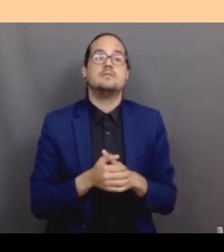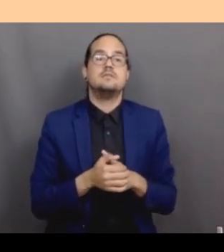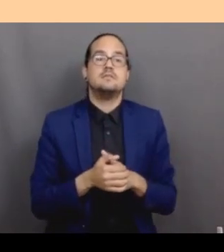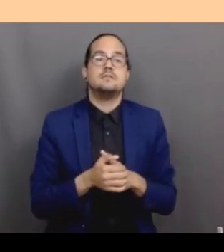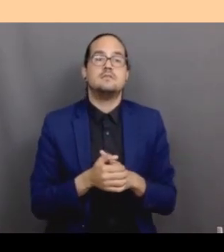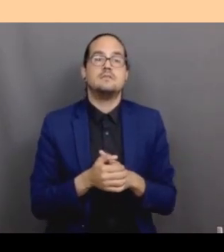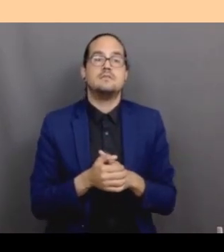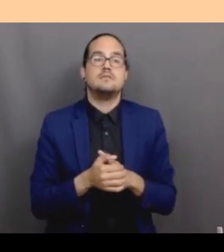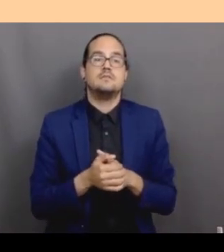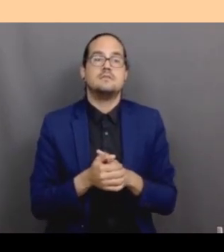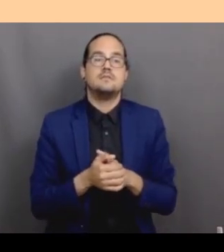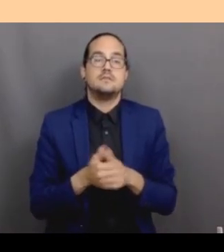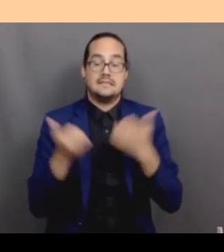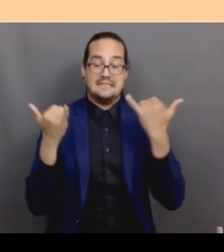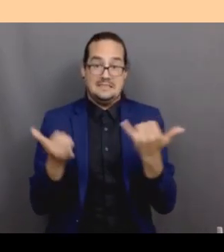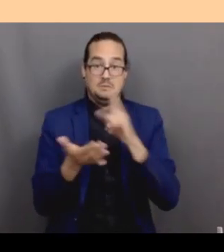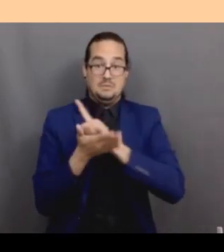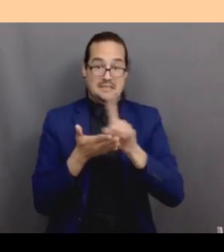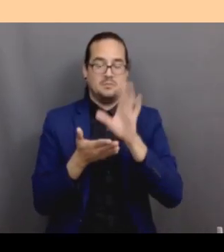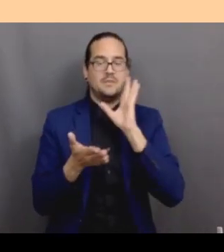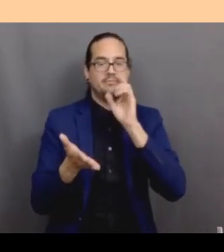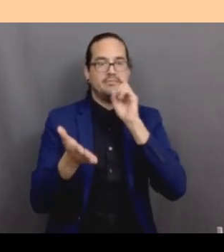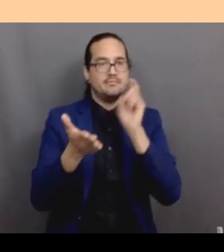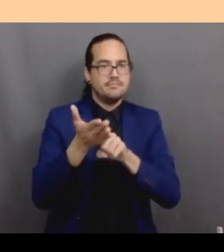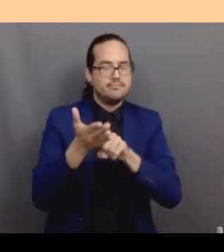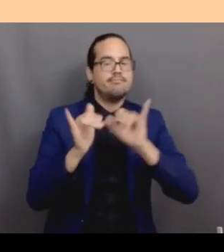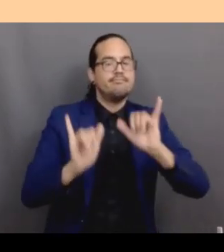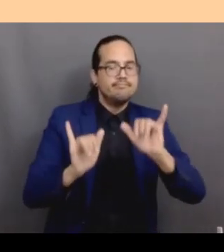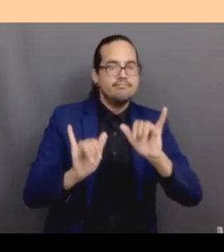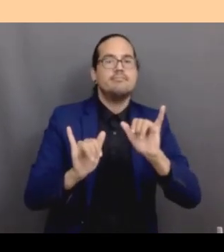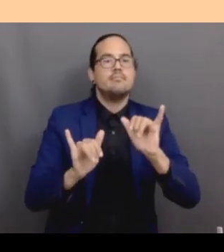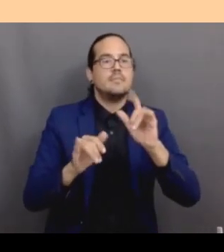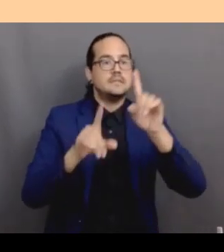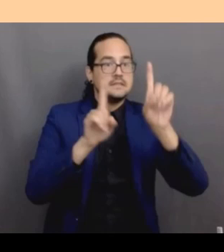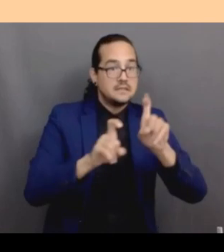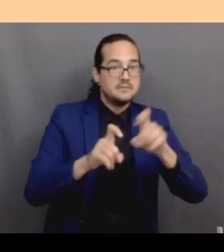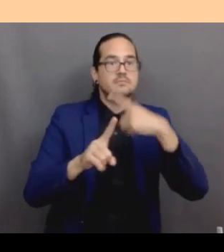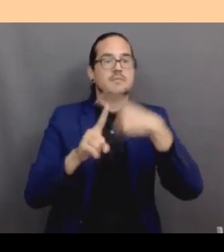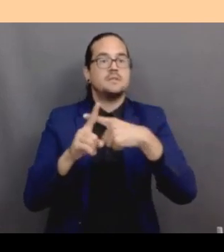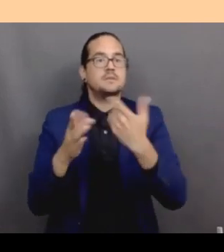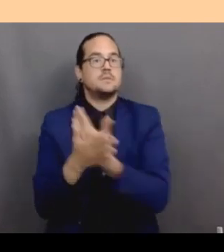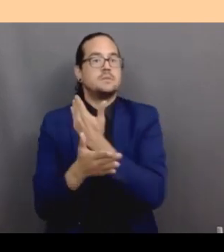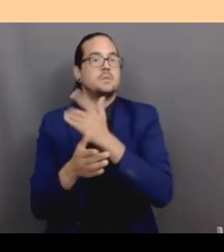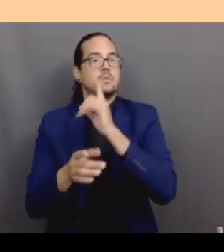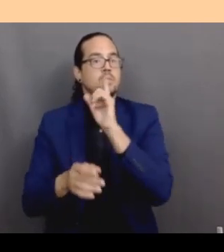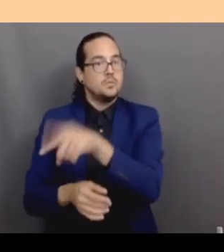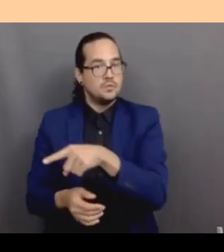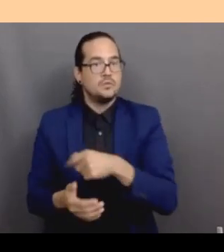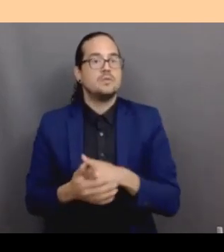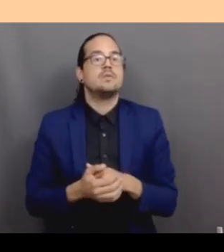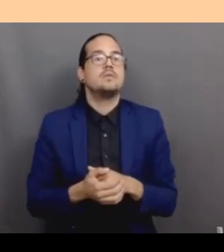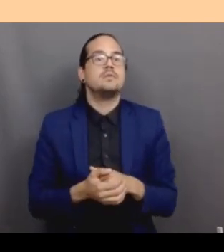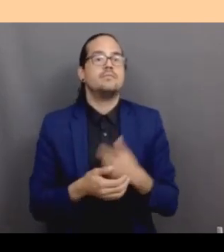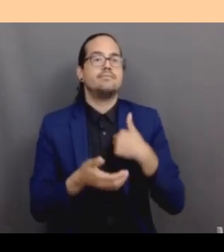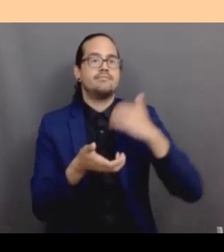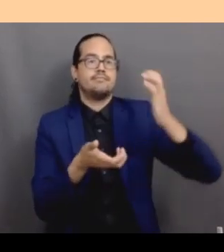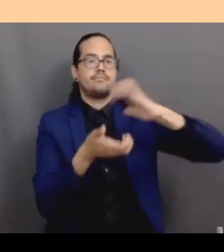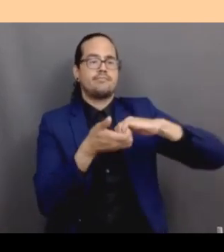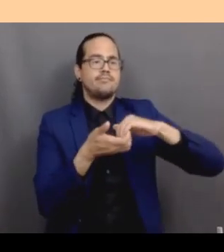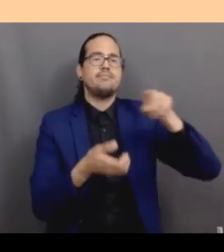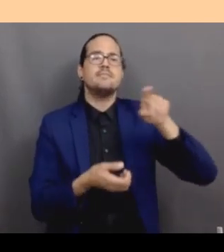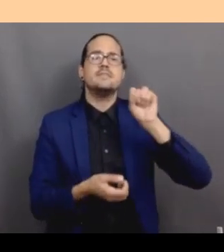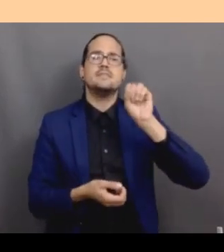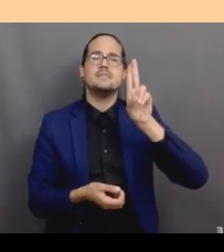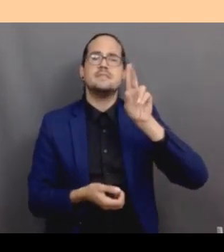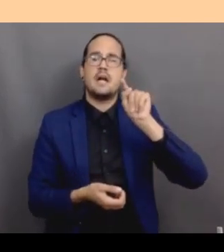and Wellness and our other federally qualified health centers. So people have access to testing and we can do it in a location near them. So there's